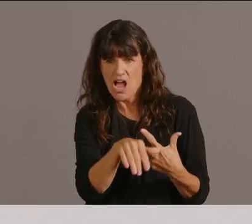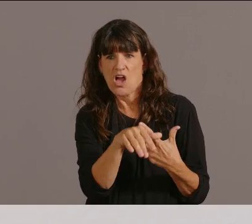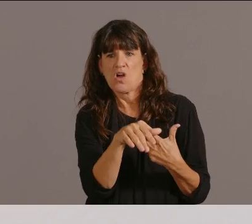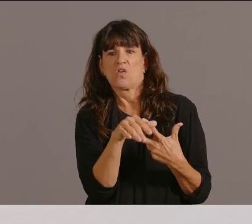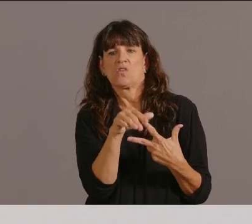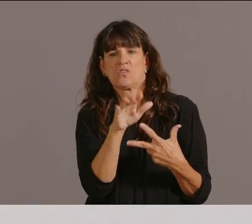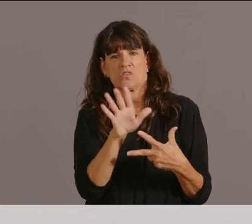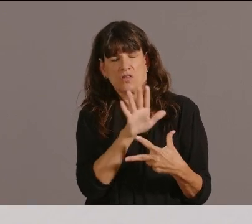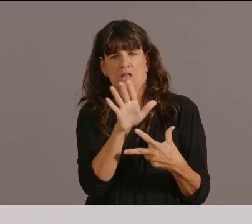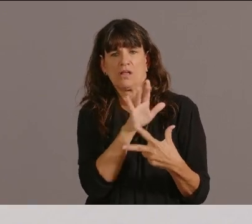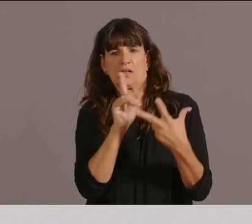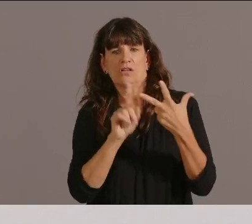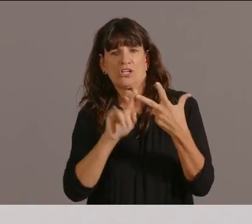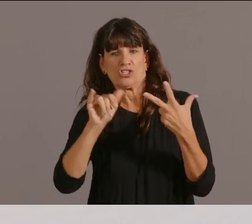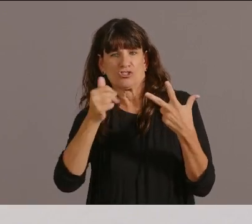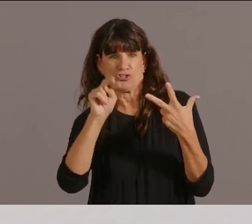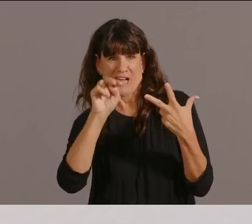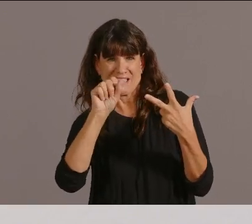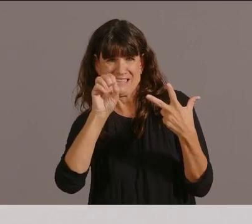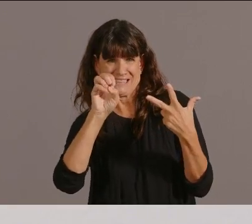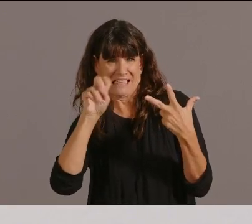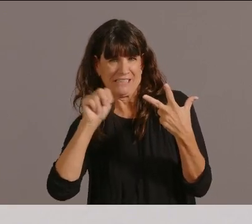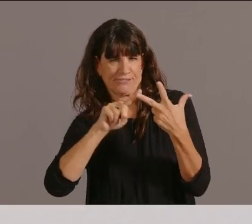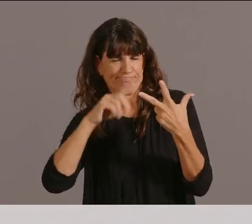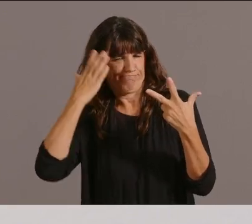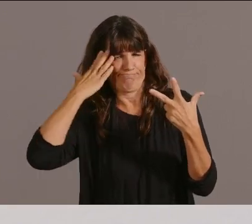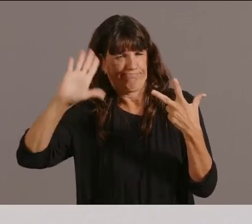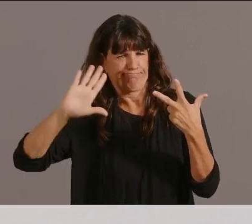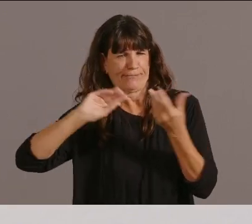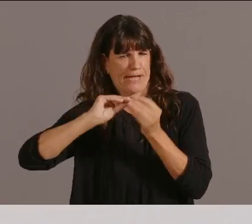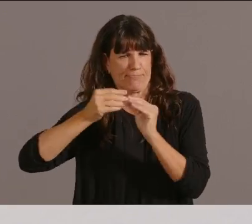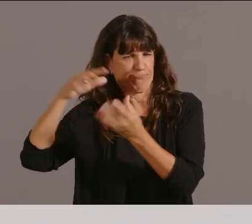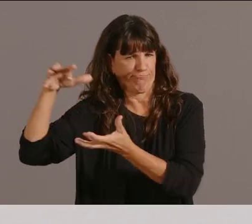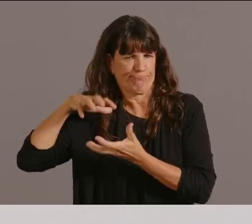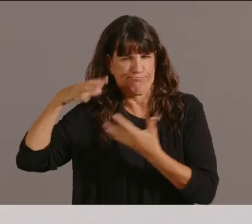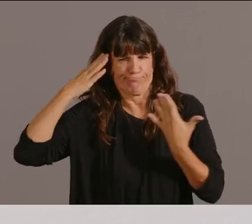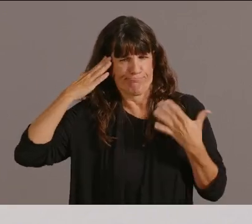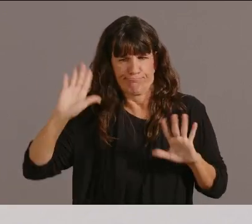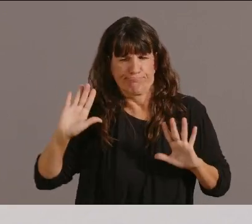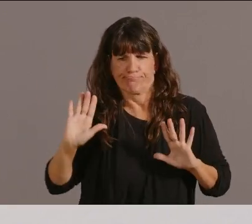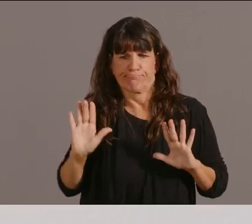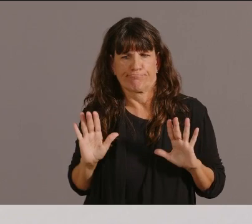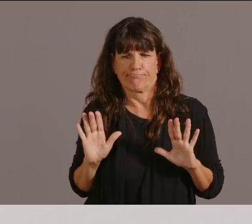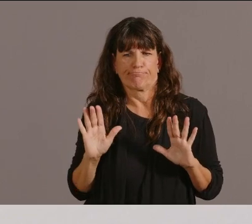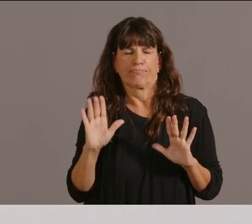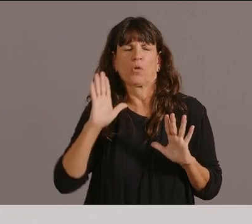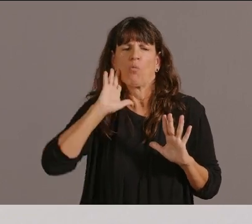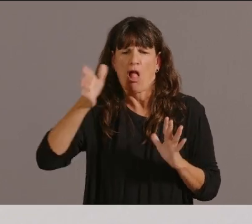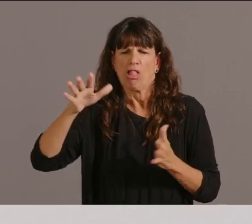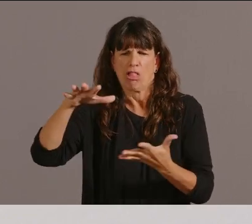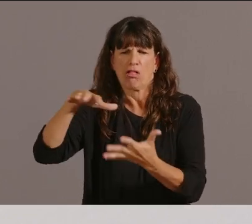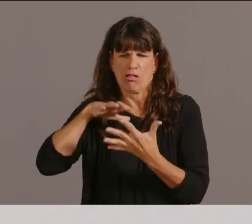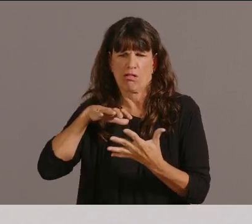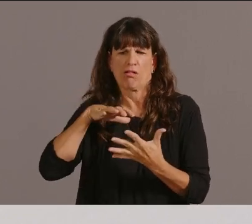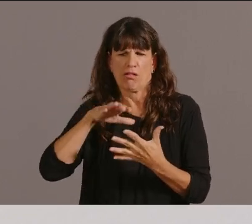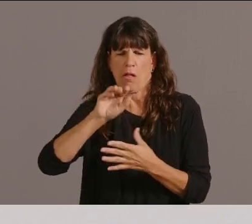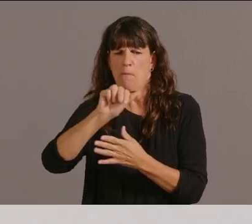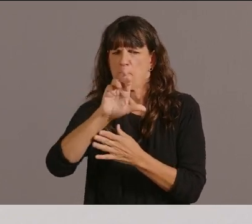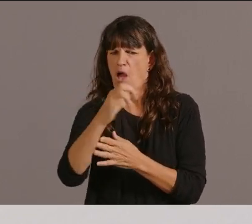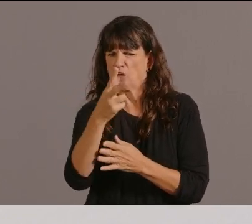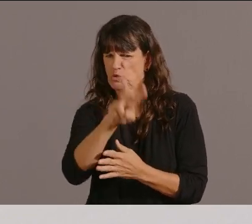an allocation for Janssen at this time. We anticipate getting more the week of the 22nd is what we've been